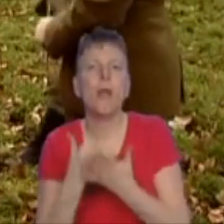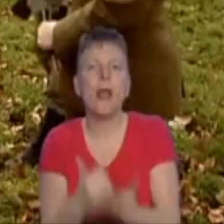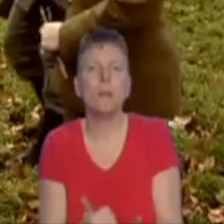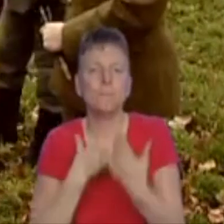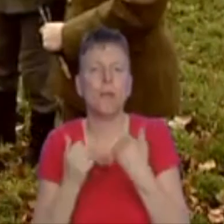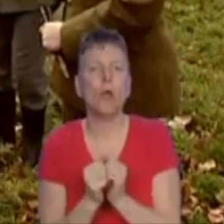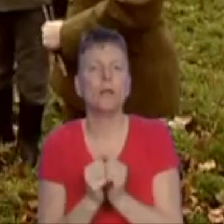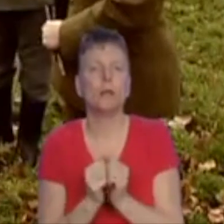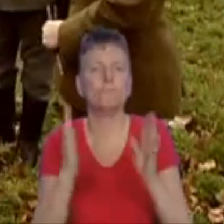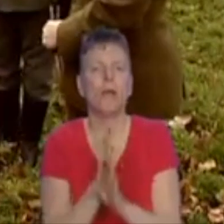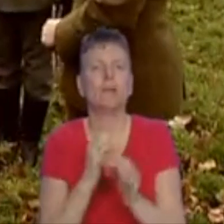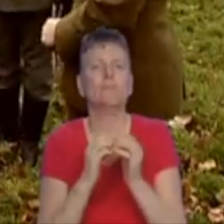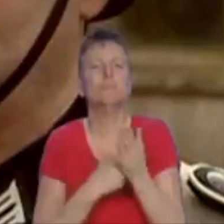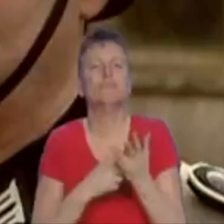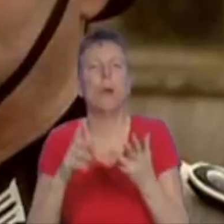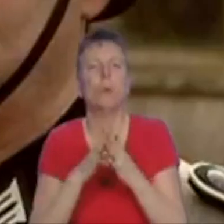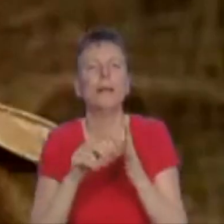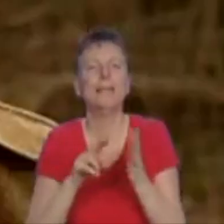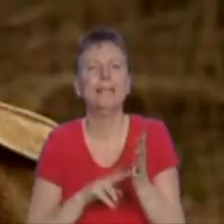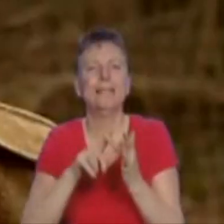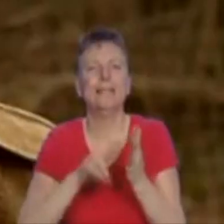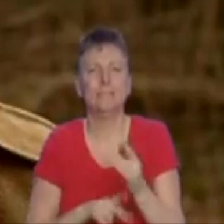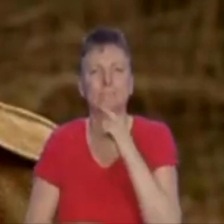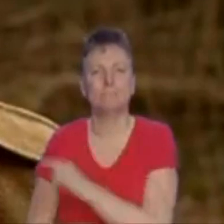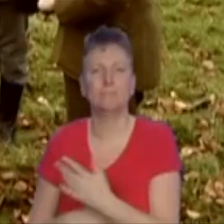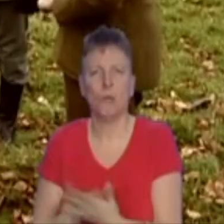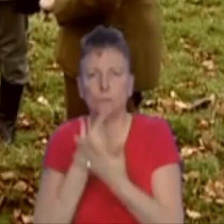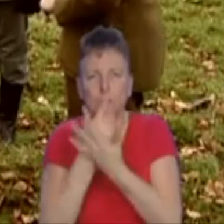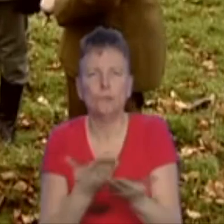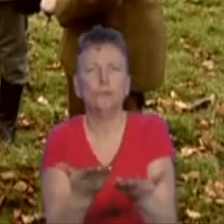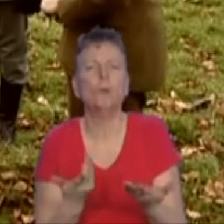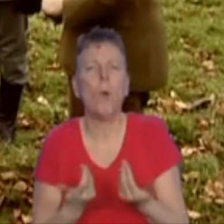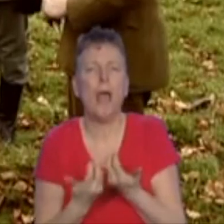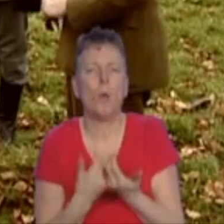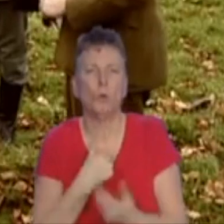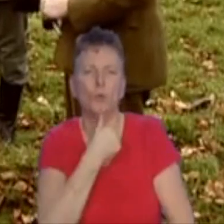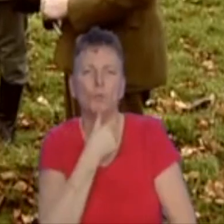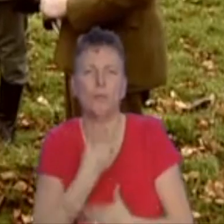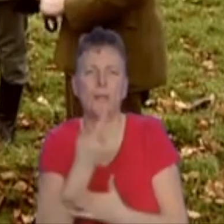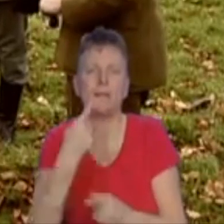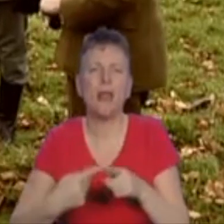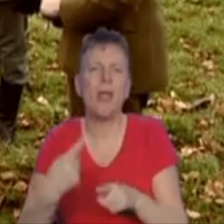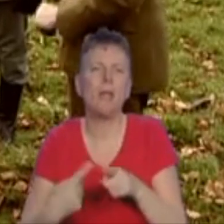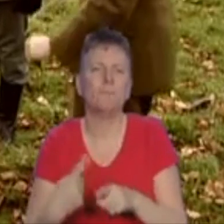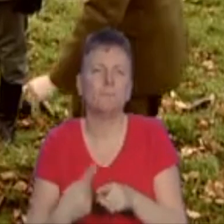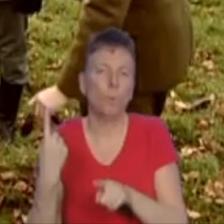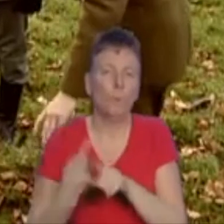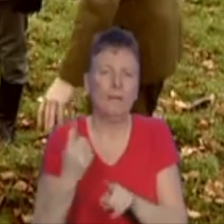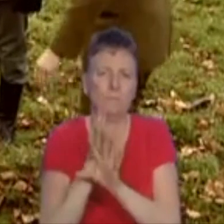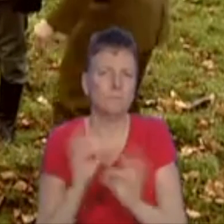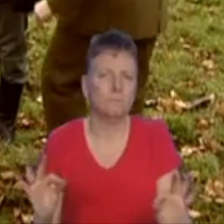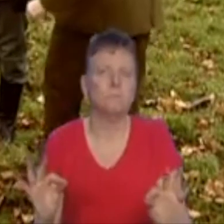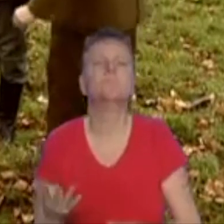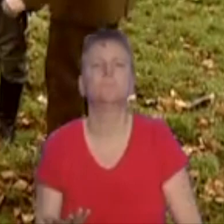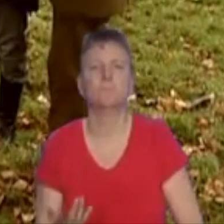now demonstrate a few methods and techniques we use. Okay, as I've said before, you need to do this as quickly and silently as you can. So